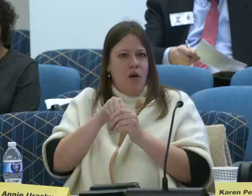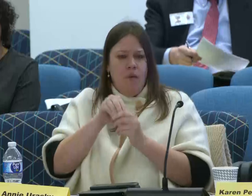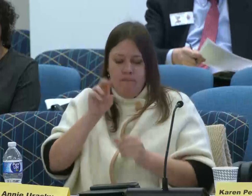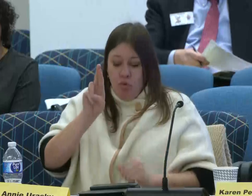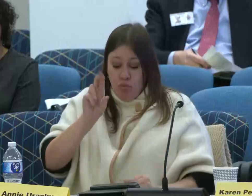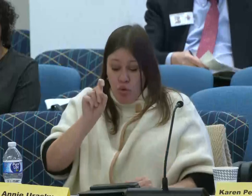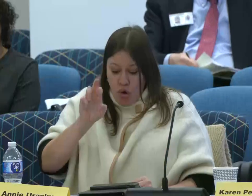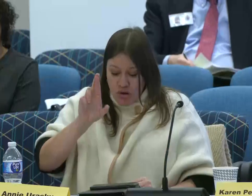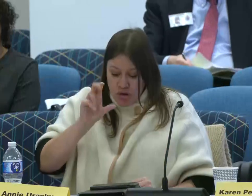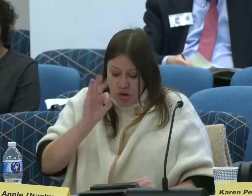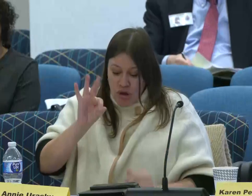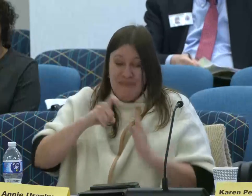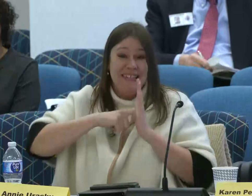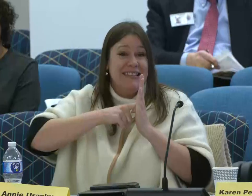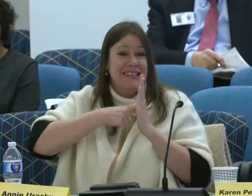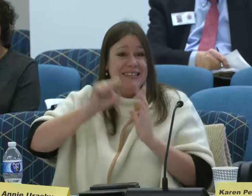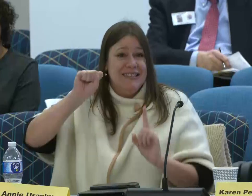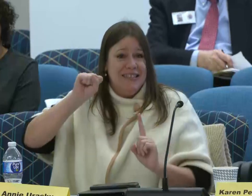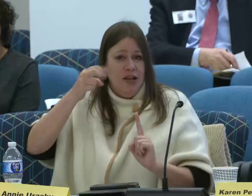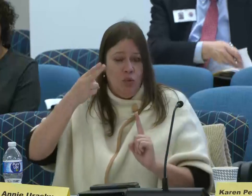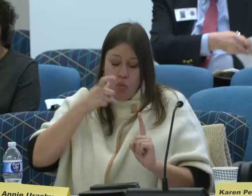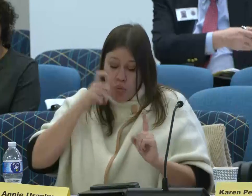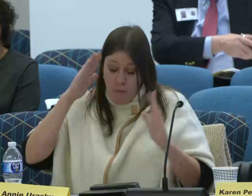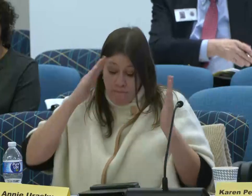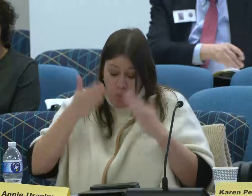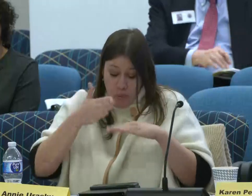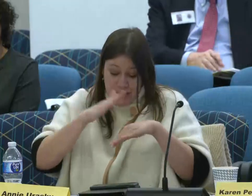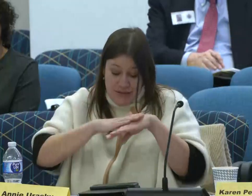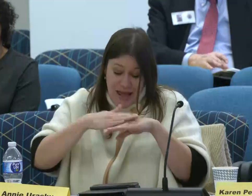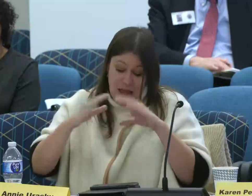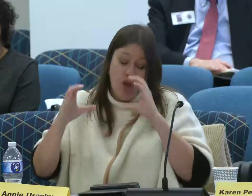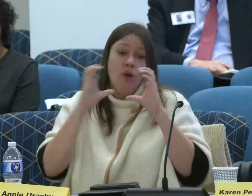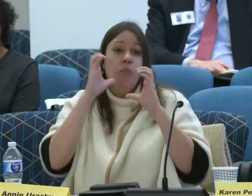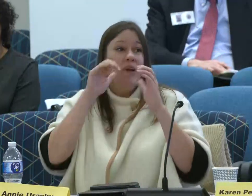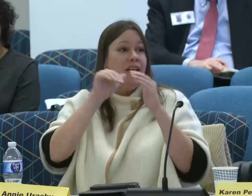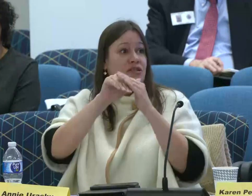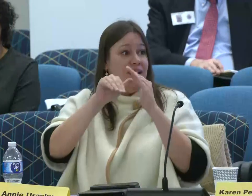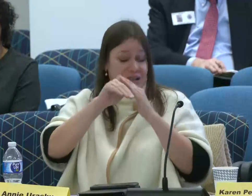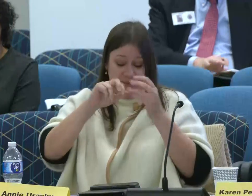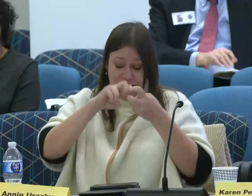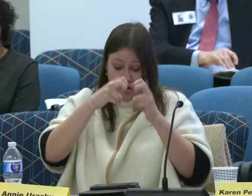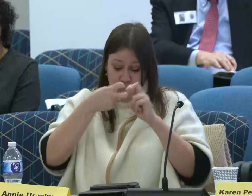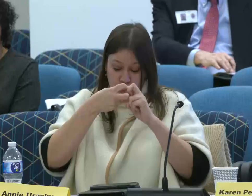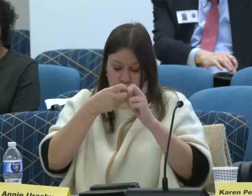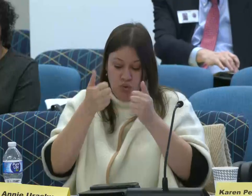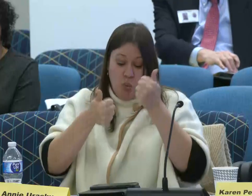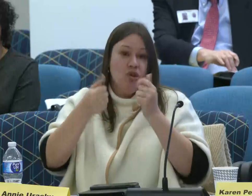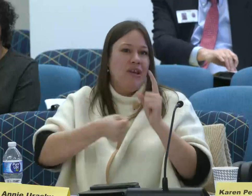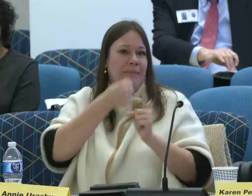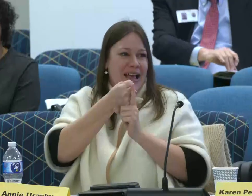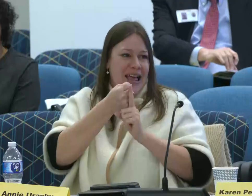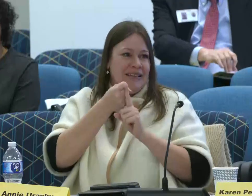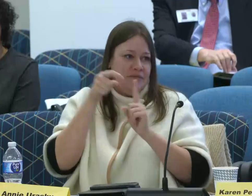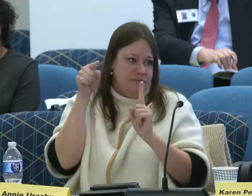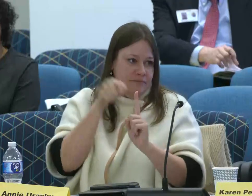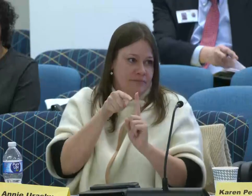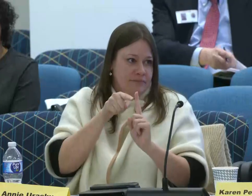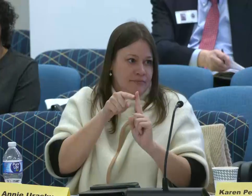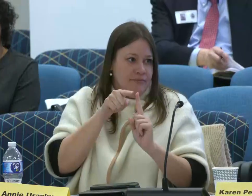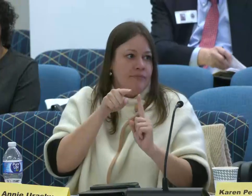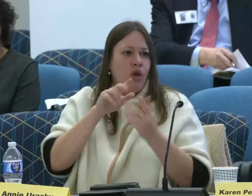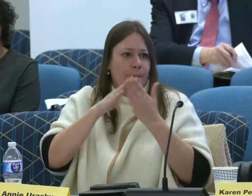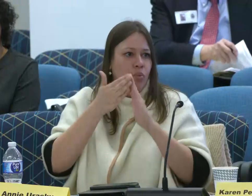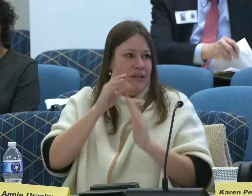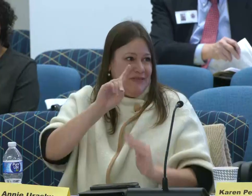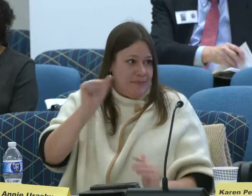Our working group has been involved with a report and order for quite some time now for communication accessibility